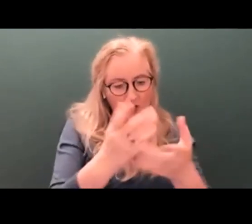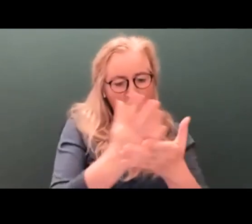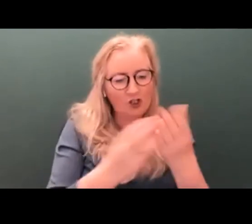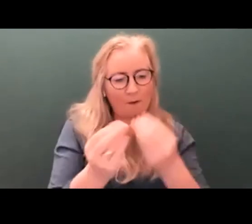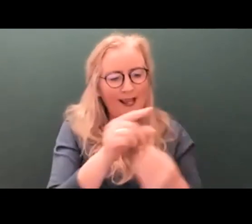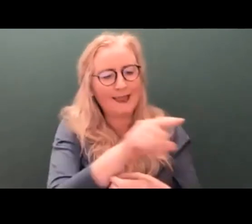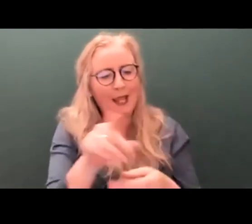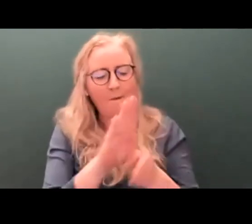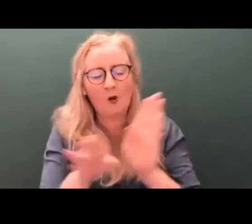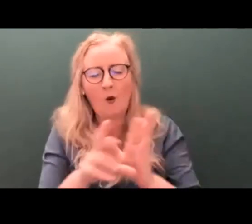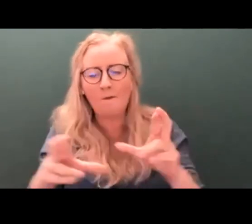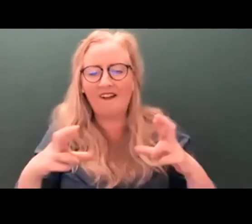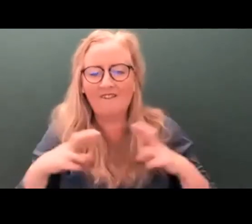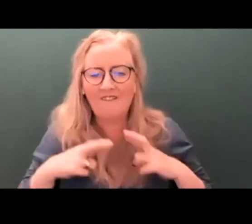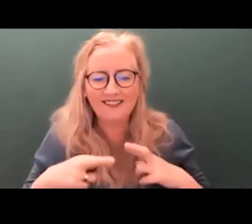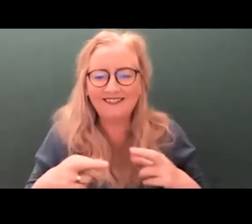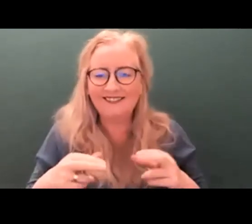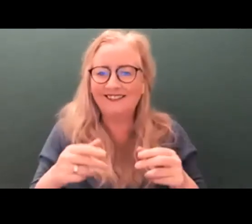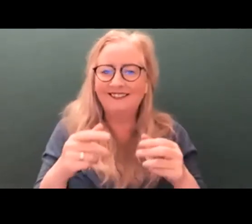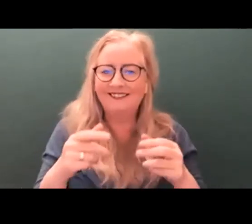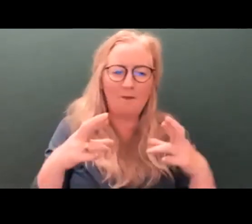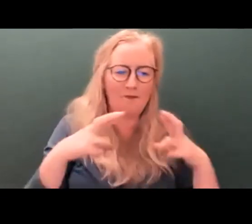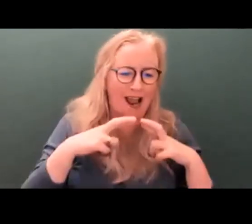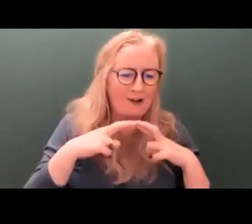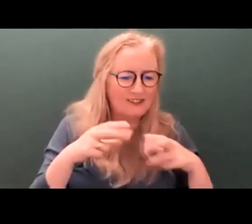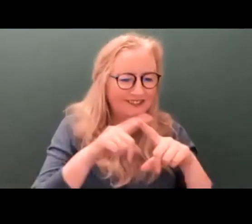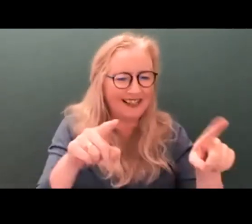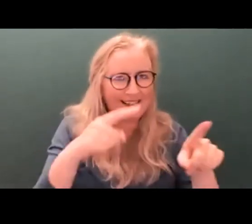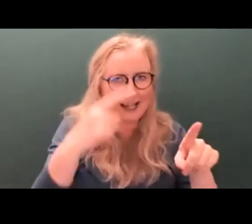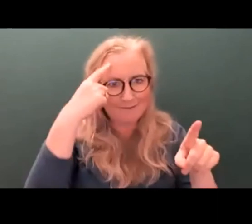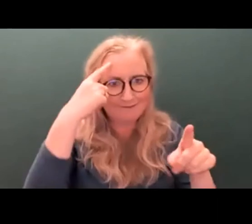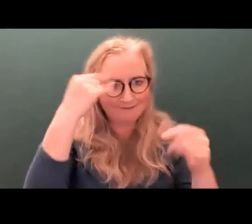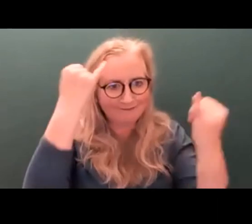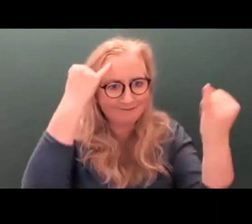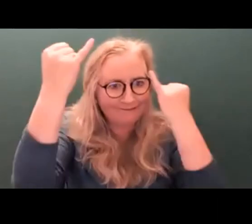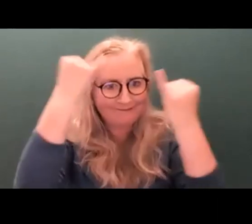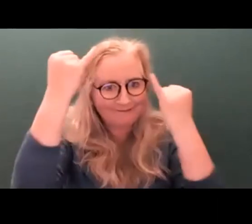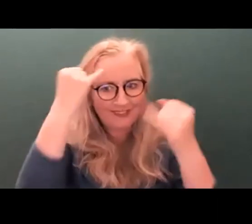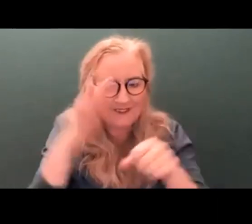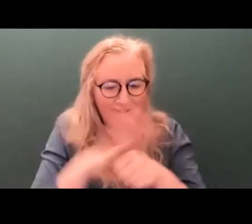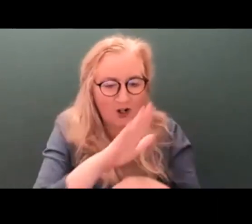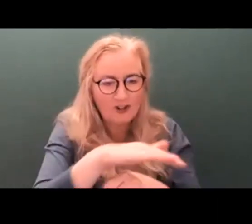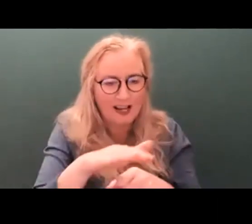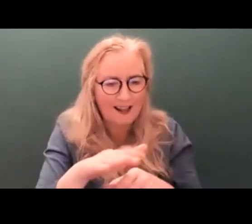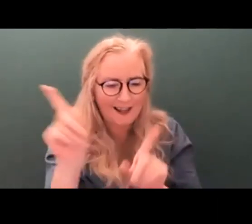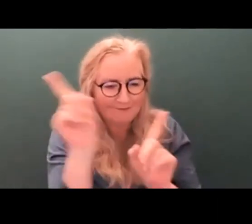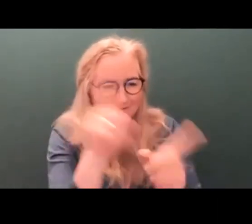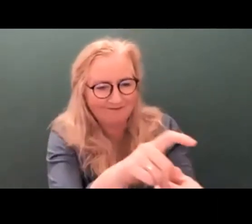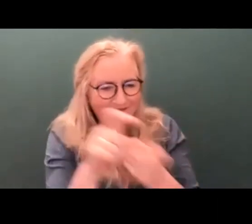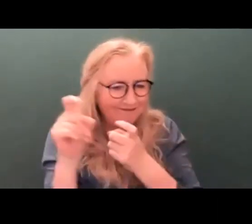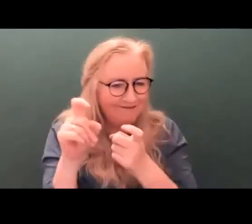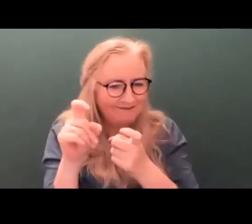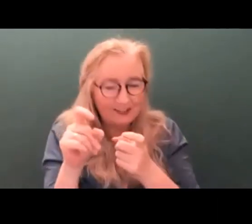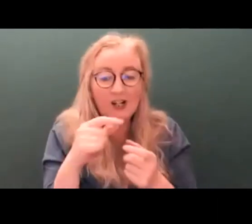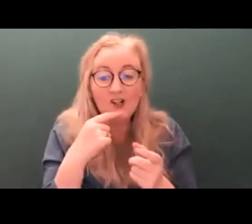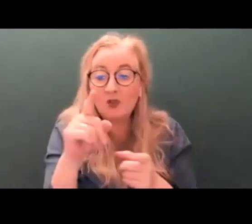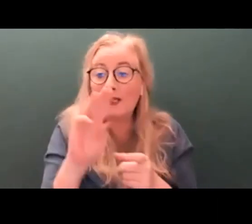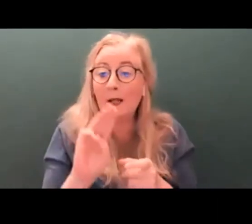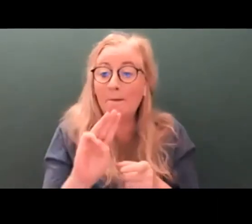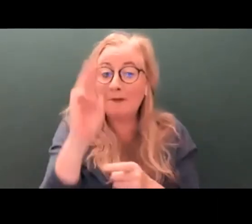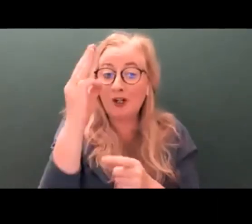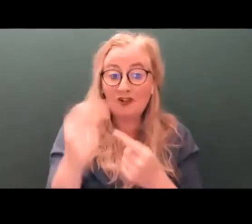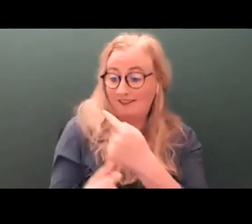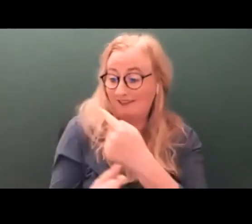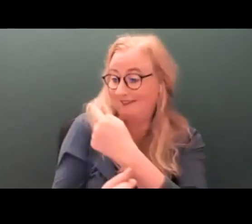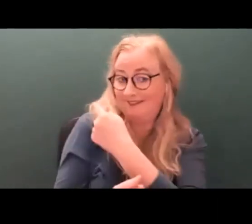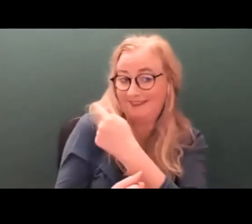We'll fire their curiosity into something. And then you have them. The picture behind me is,